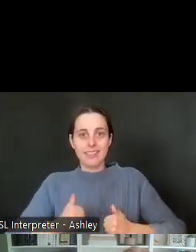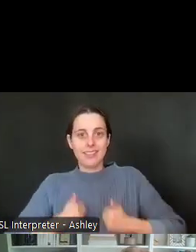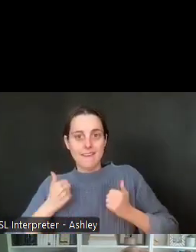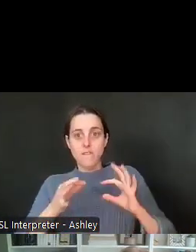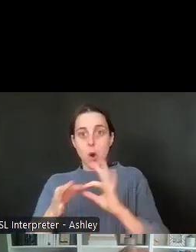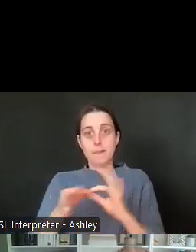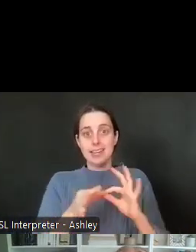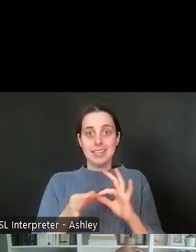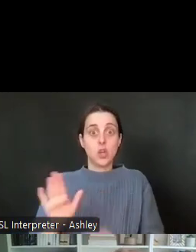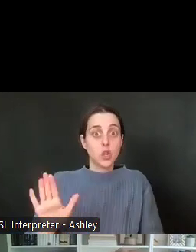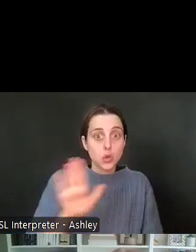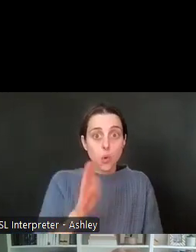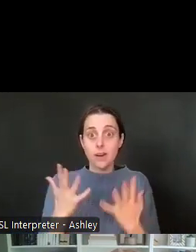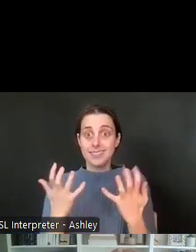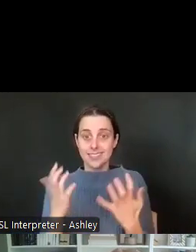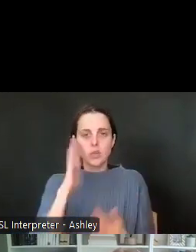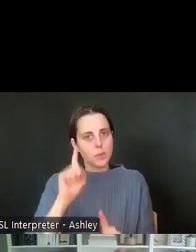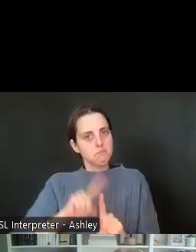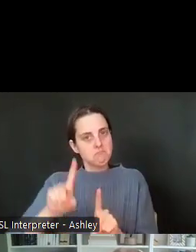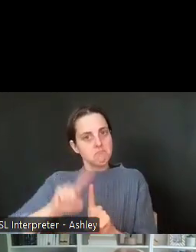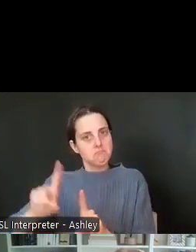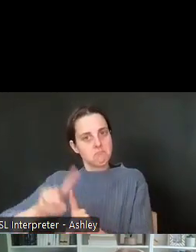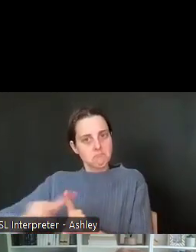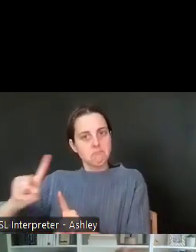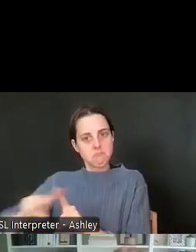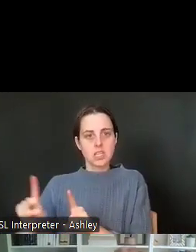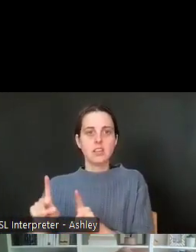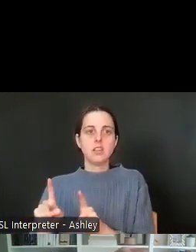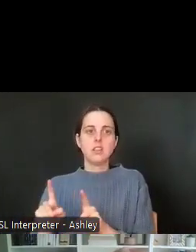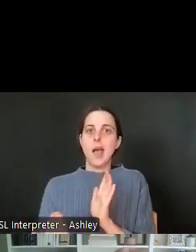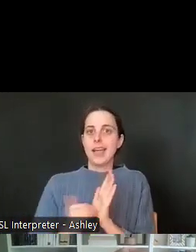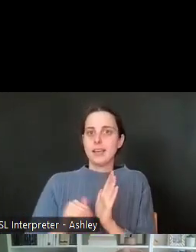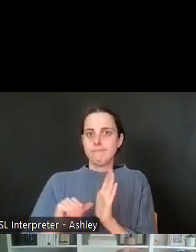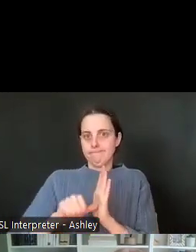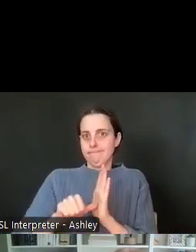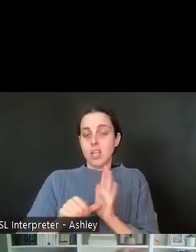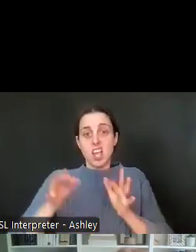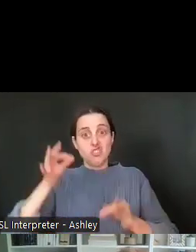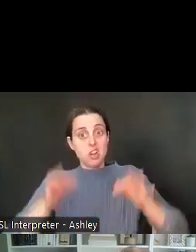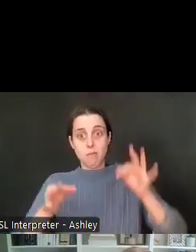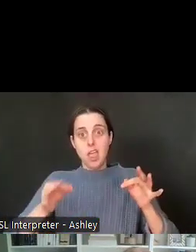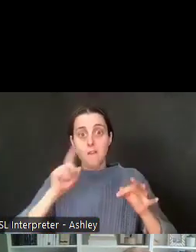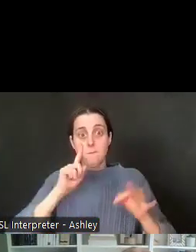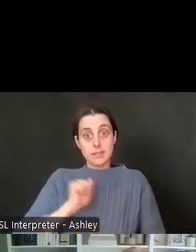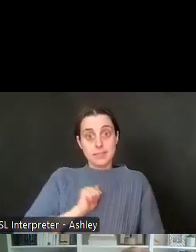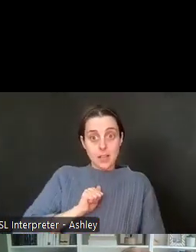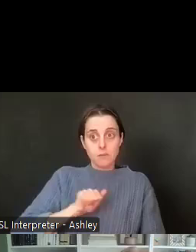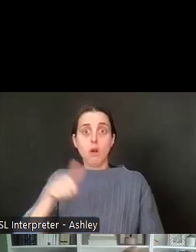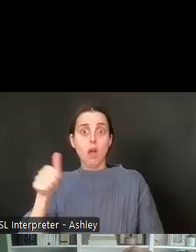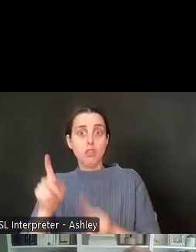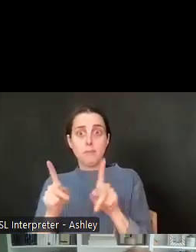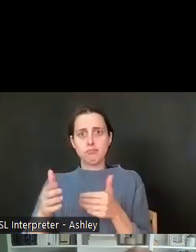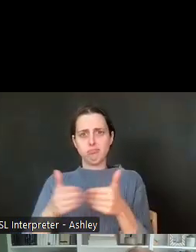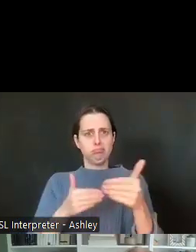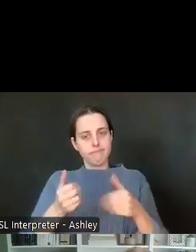of this work is removing any judgment that we have about ourselves or for each other.